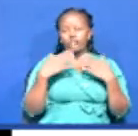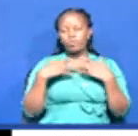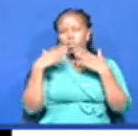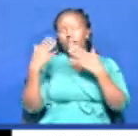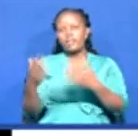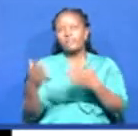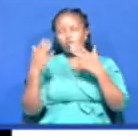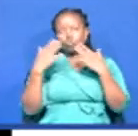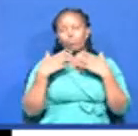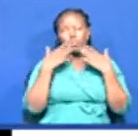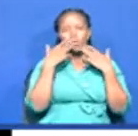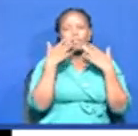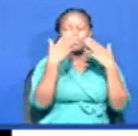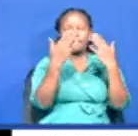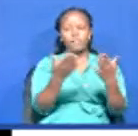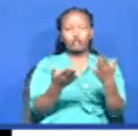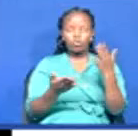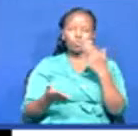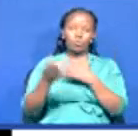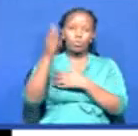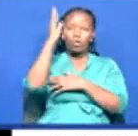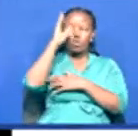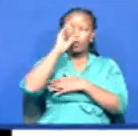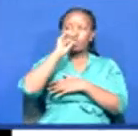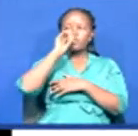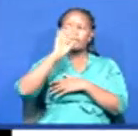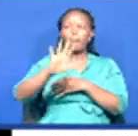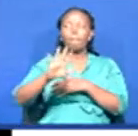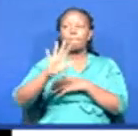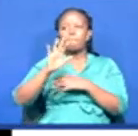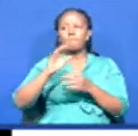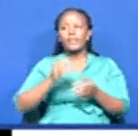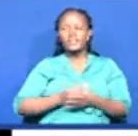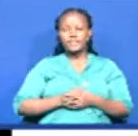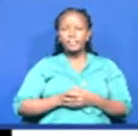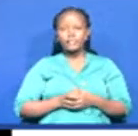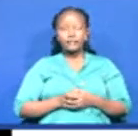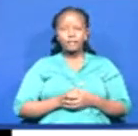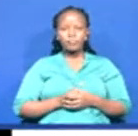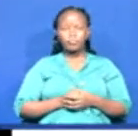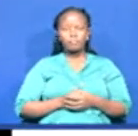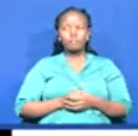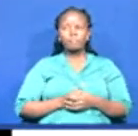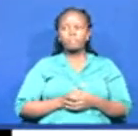much. And may God bless you. Back to you, Mr. Kemane.